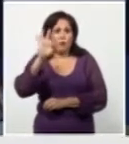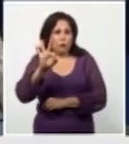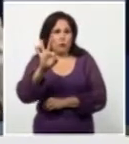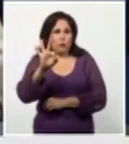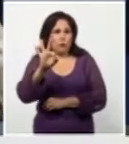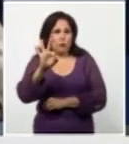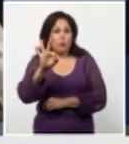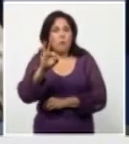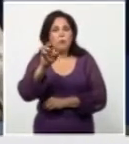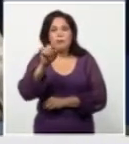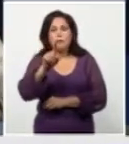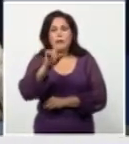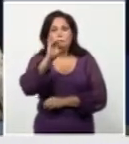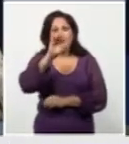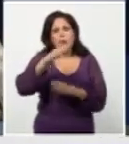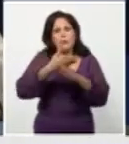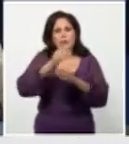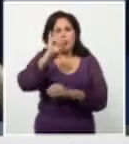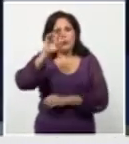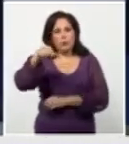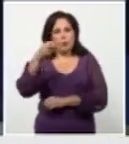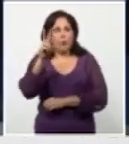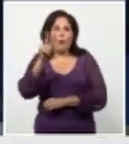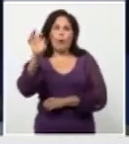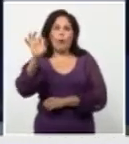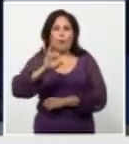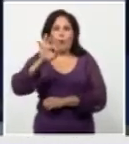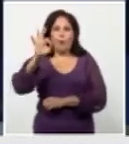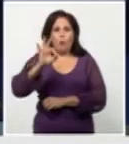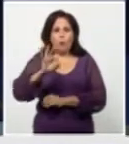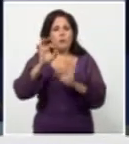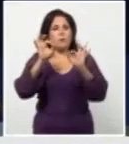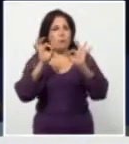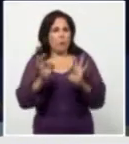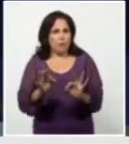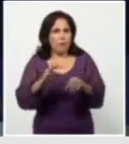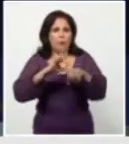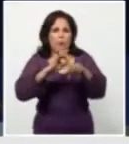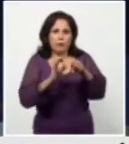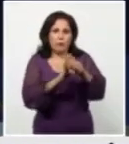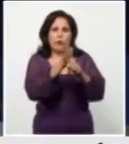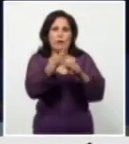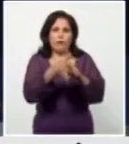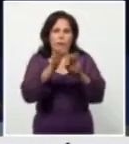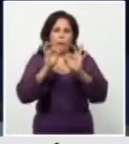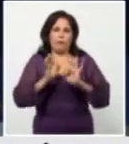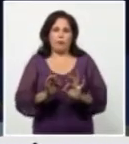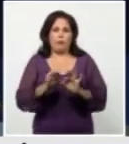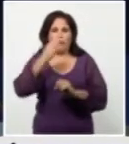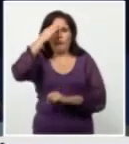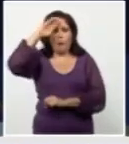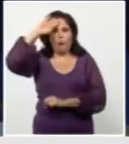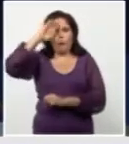is 7.2% of all cases confirmed in Cuba.